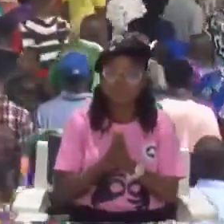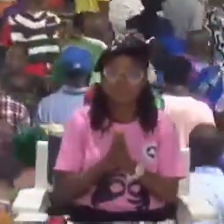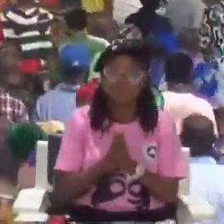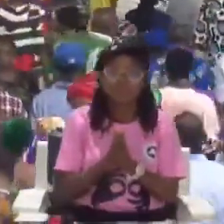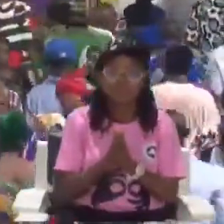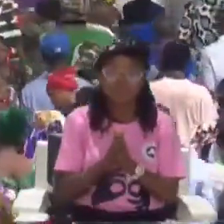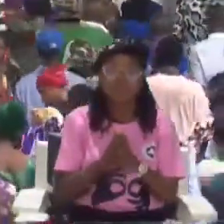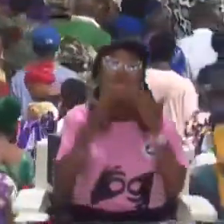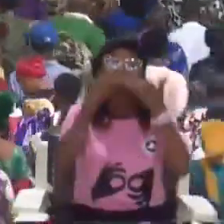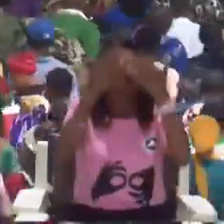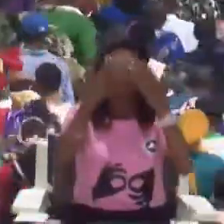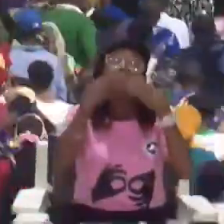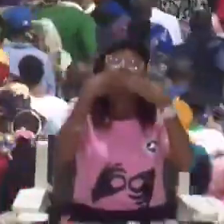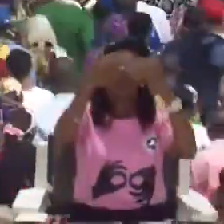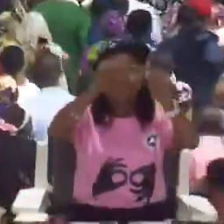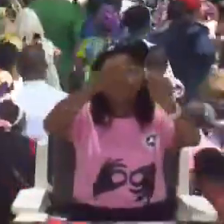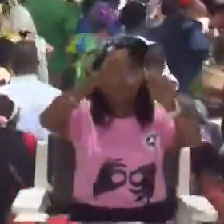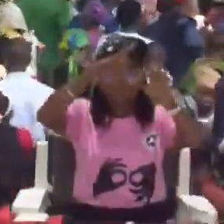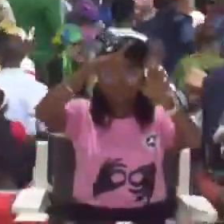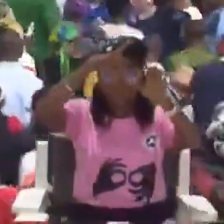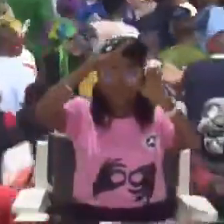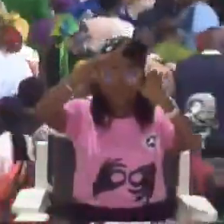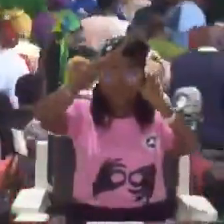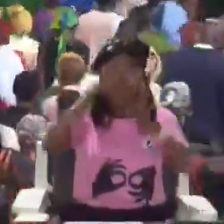Oh, thank you,